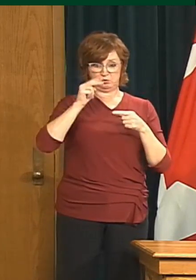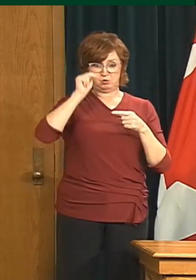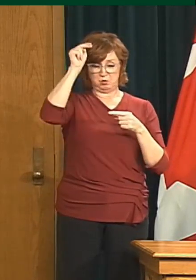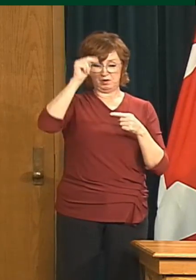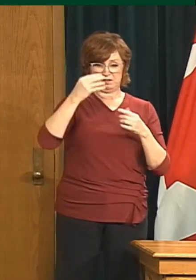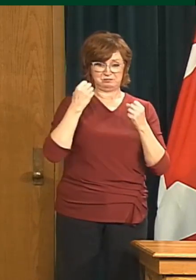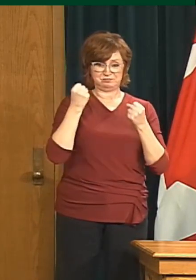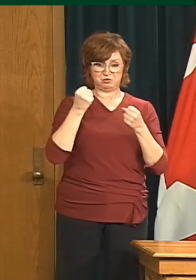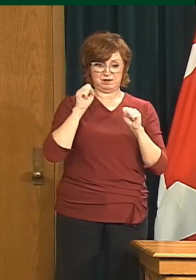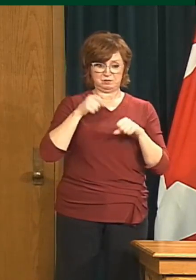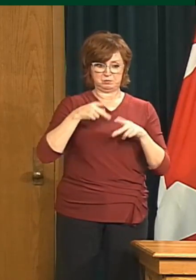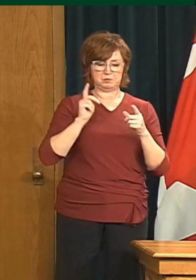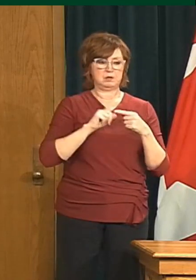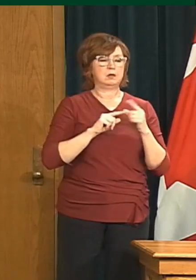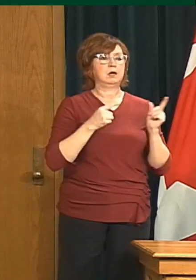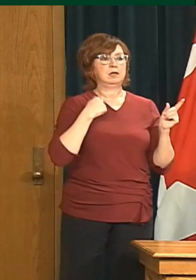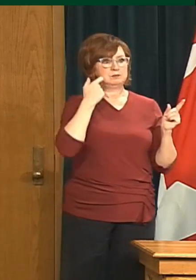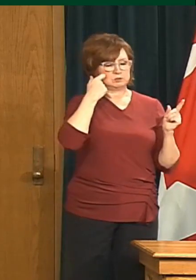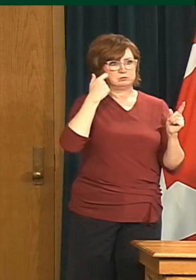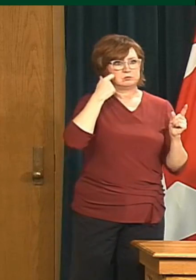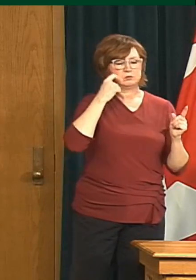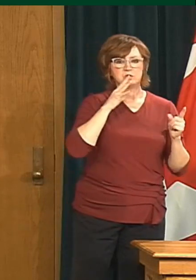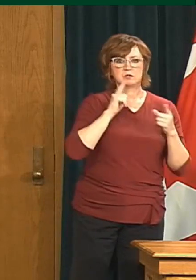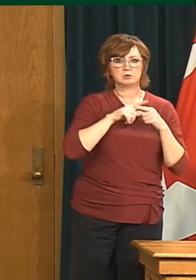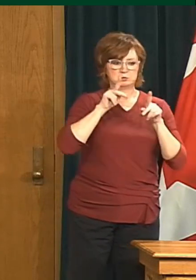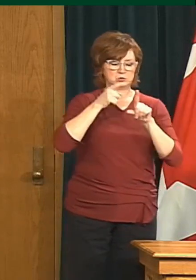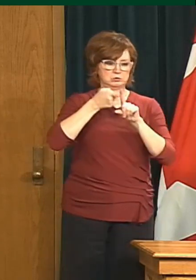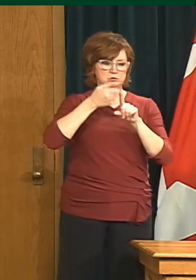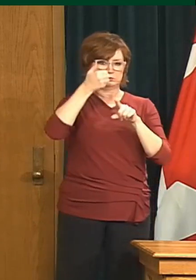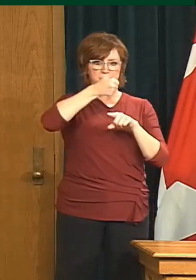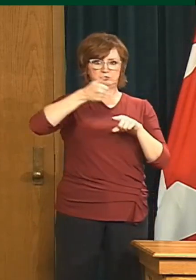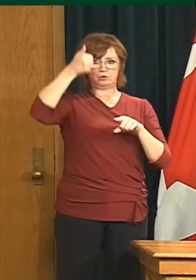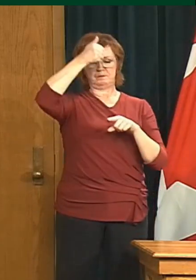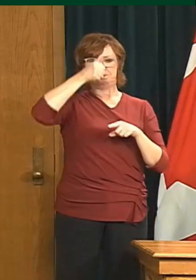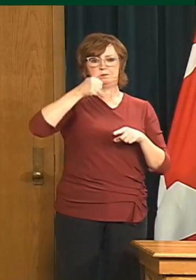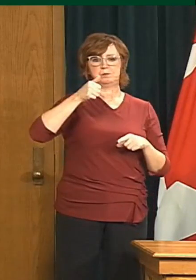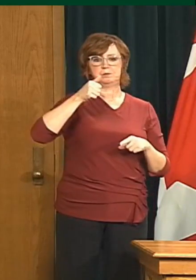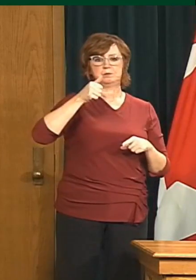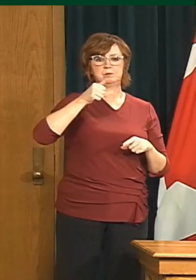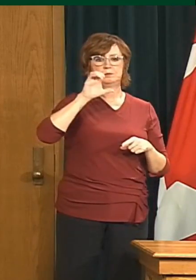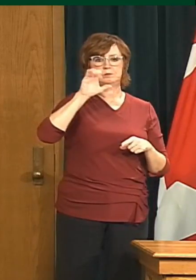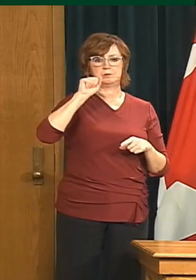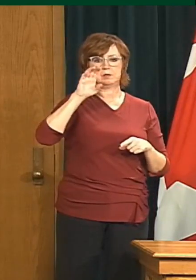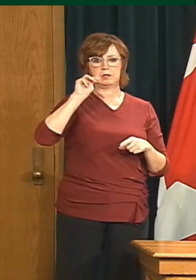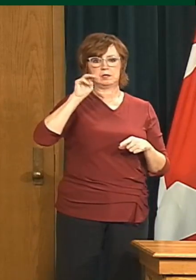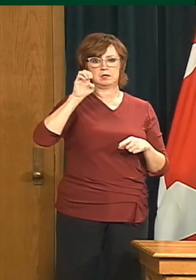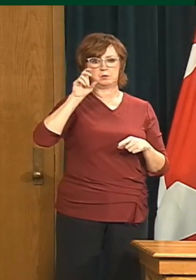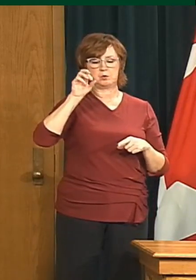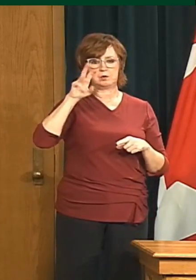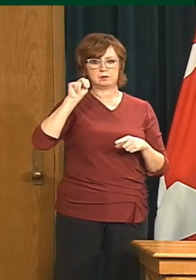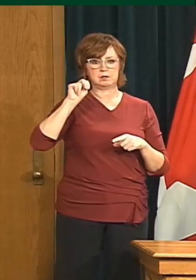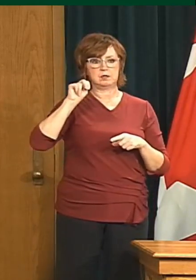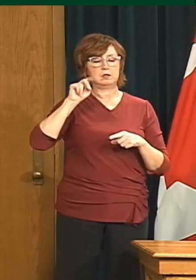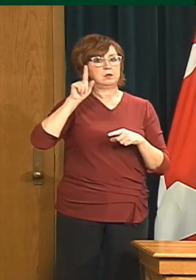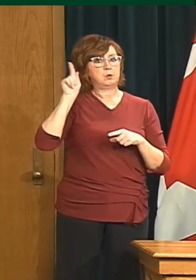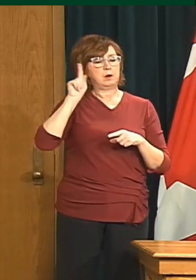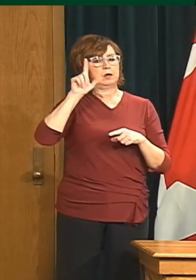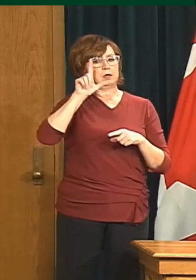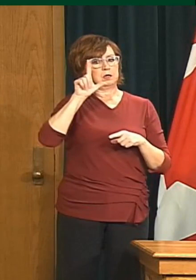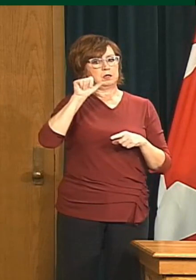has spoken to a number of northern leaders in First Nations communities and otherwise.